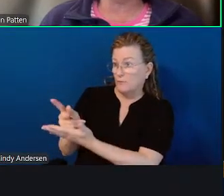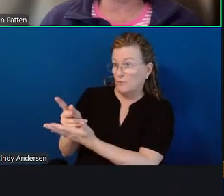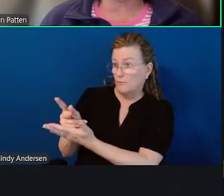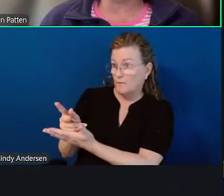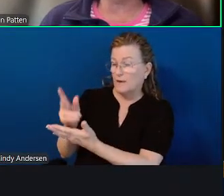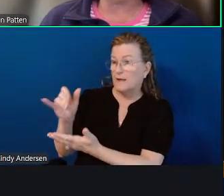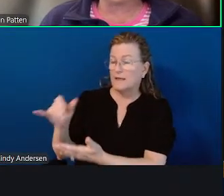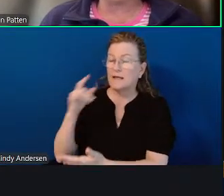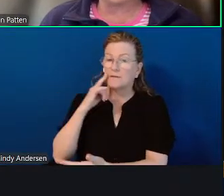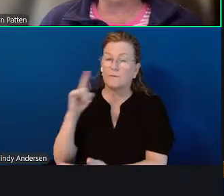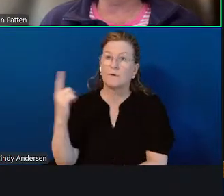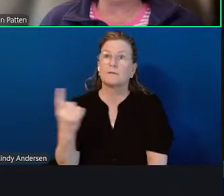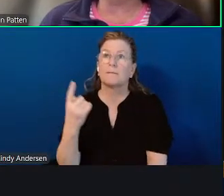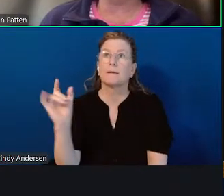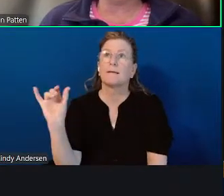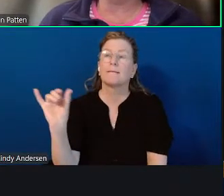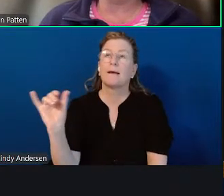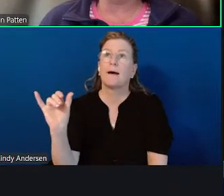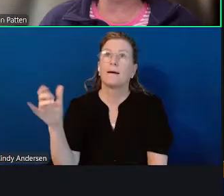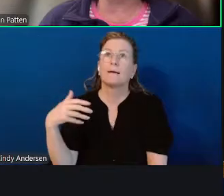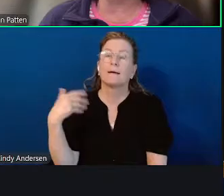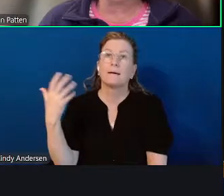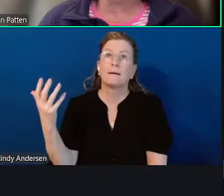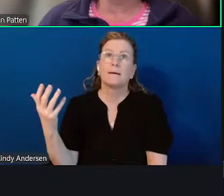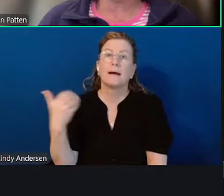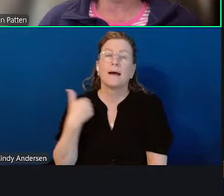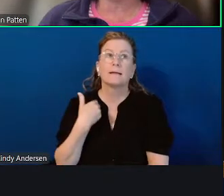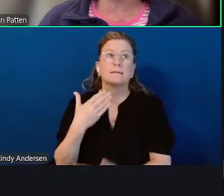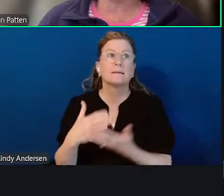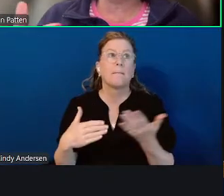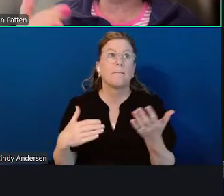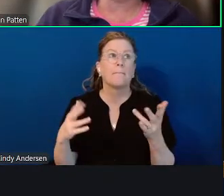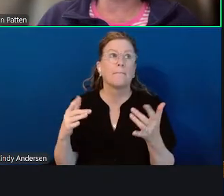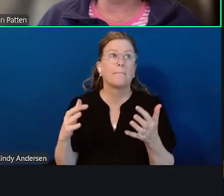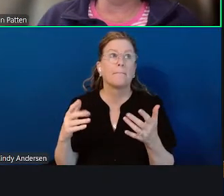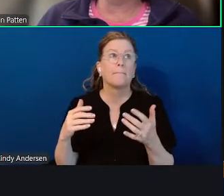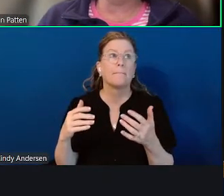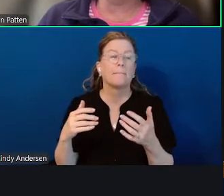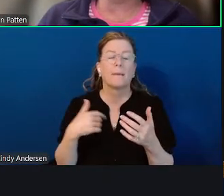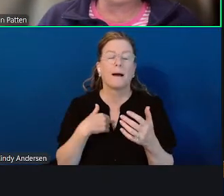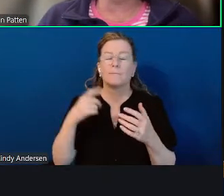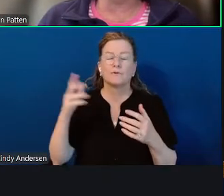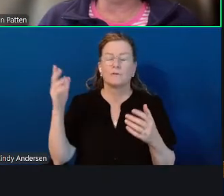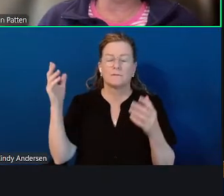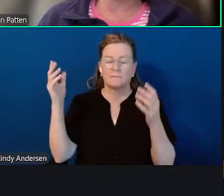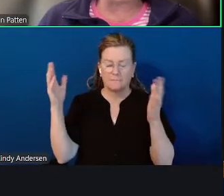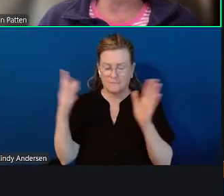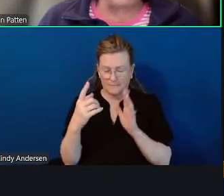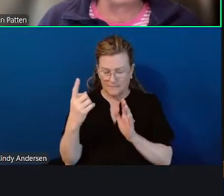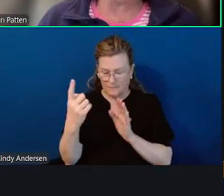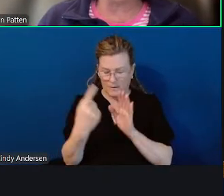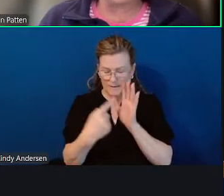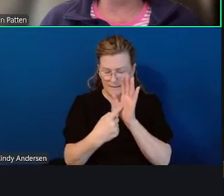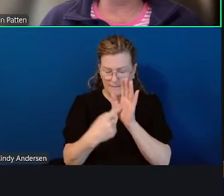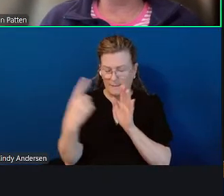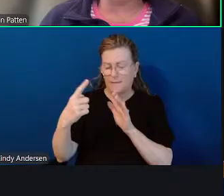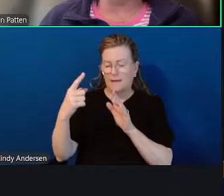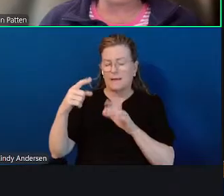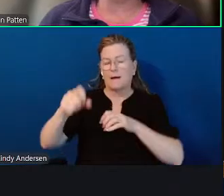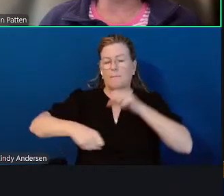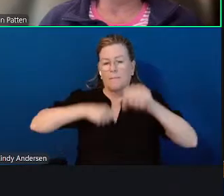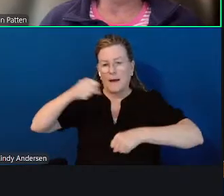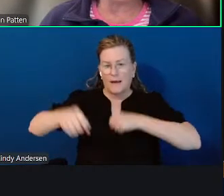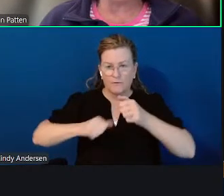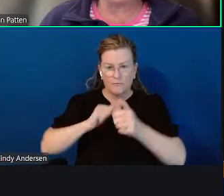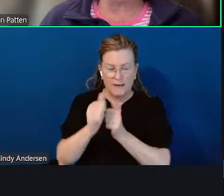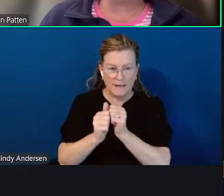be for something like there were some. I'm just giving you an example, maybe a bike race that the